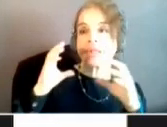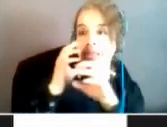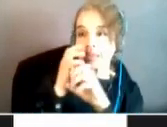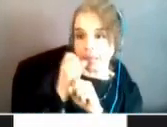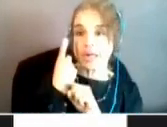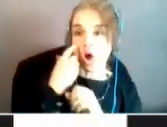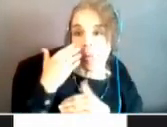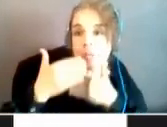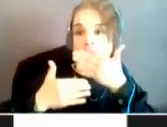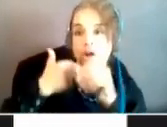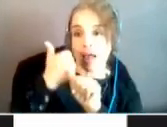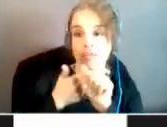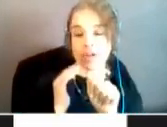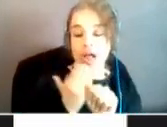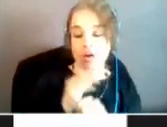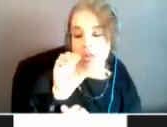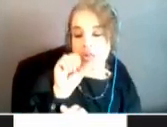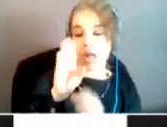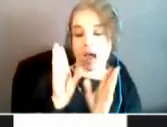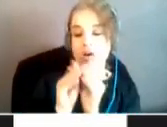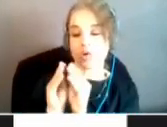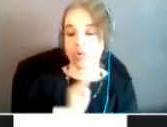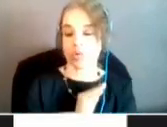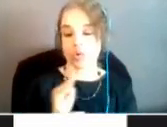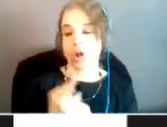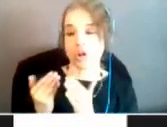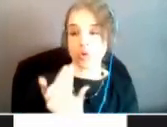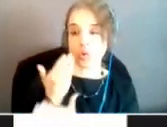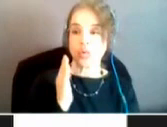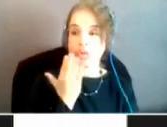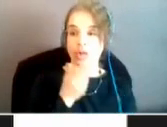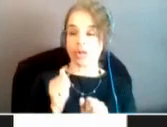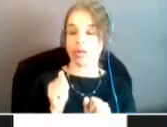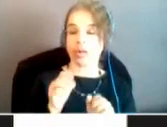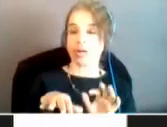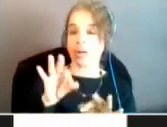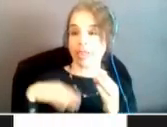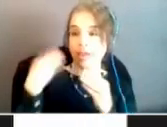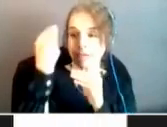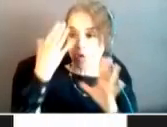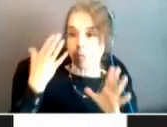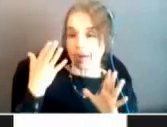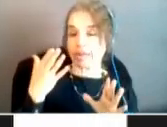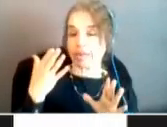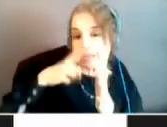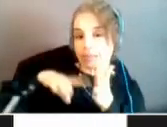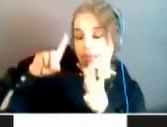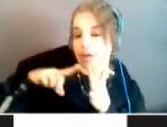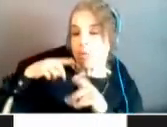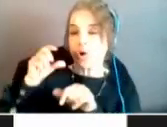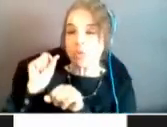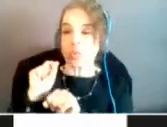current progress of each of our subcommittees. So for those of you who are new to us, you can find that information, check out what we're working